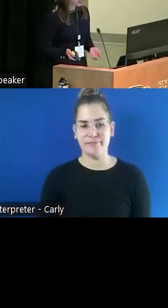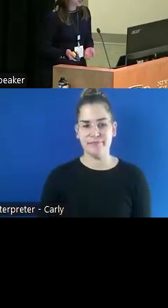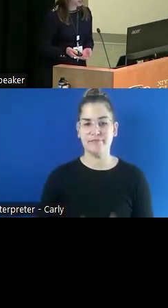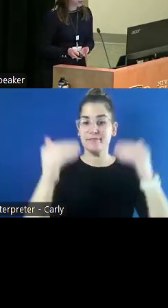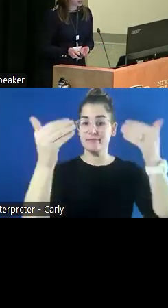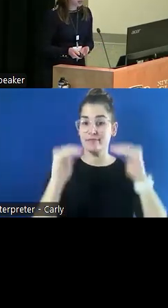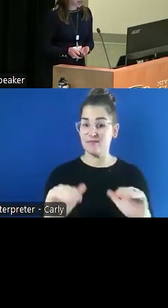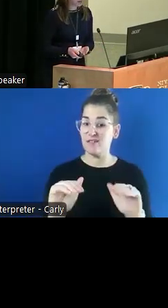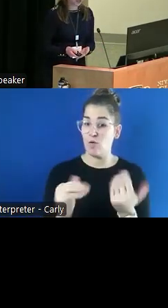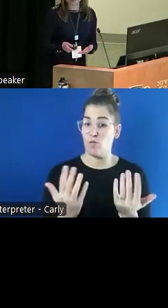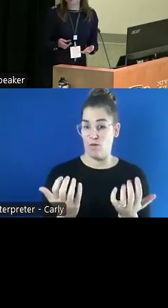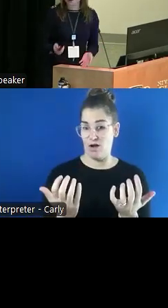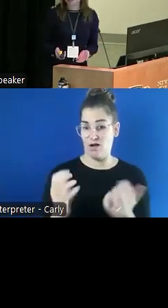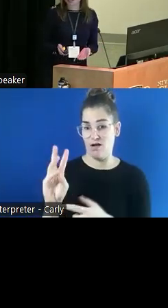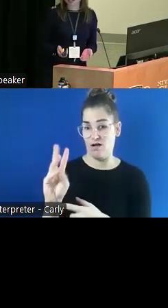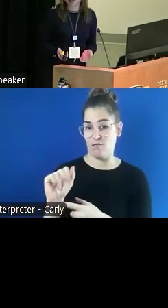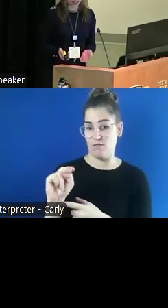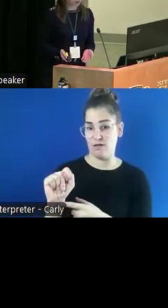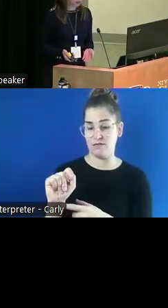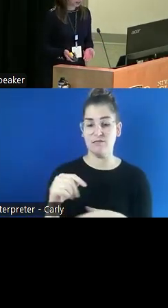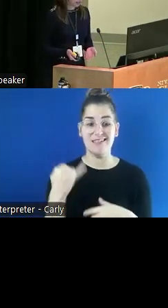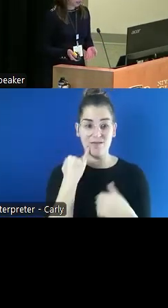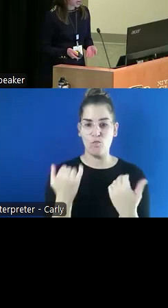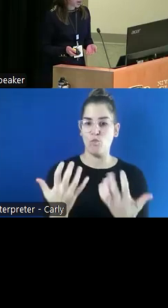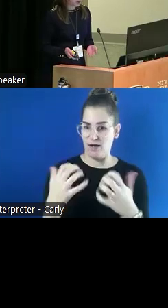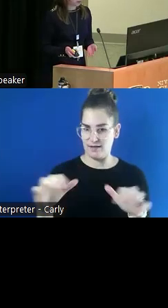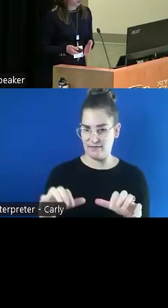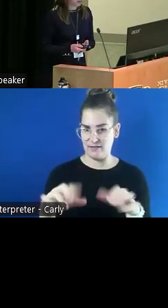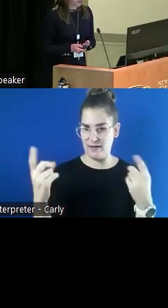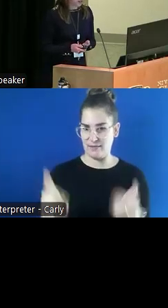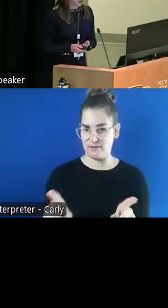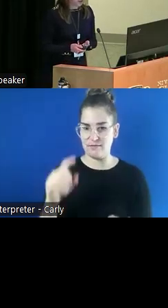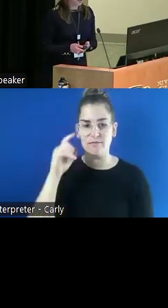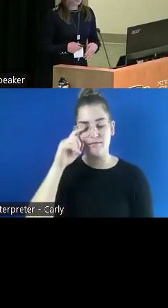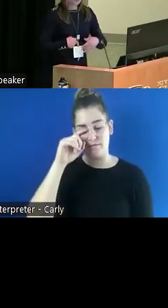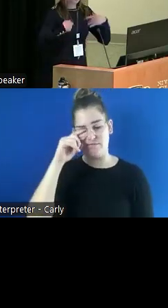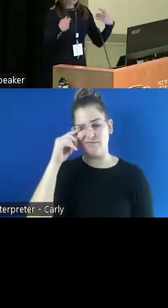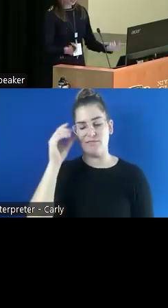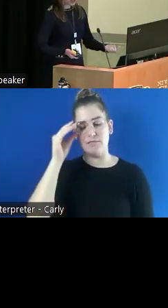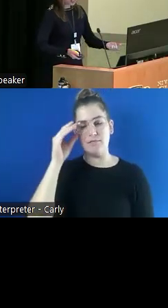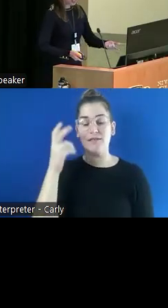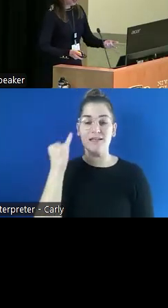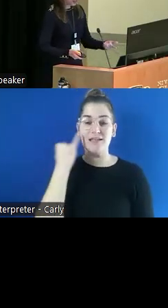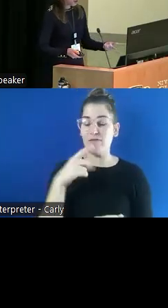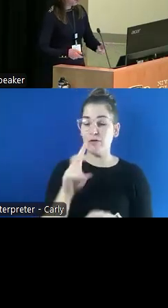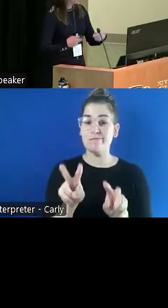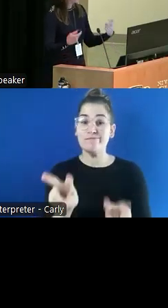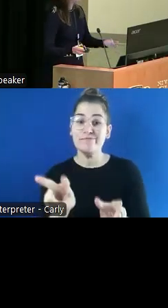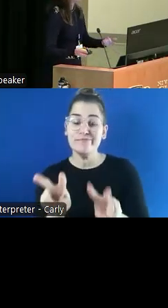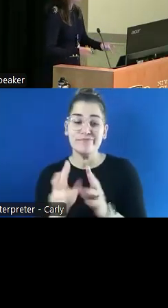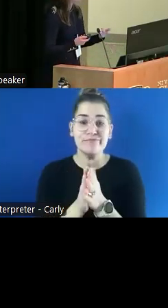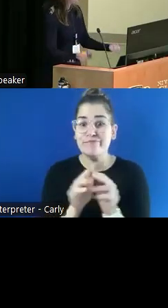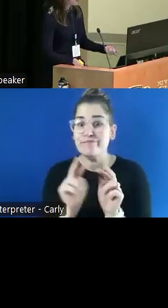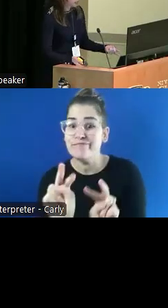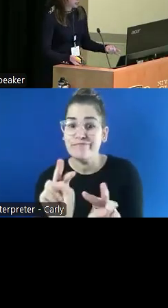Motivation can also depend on how much we want an activity to happen. The more you look forward to an activity or predict